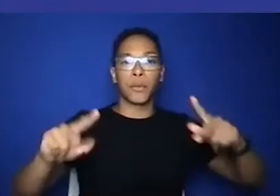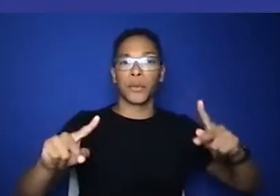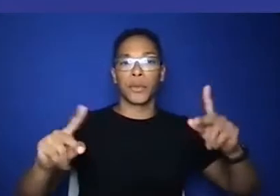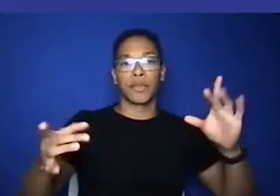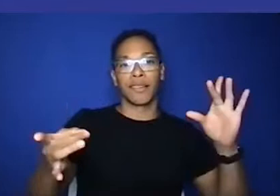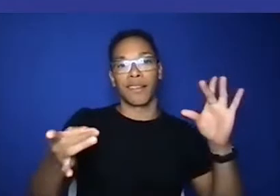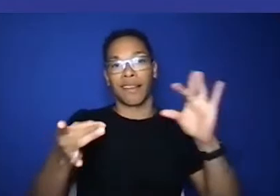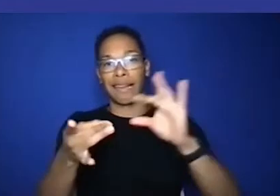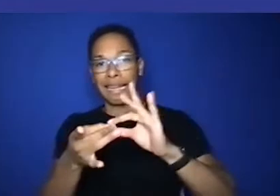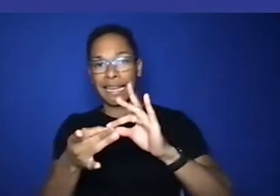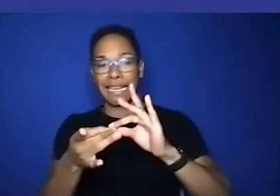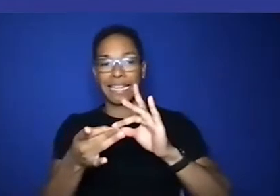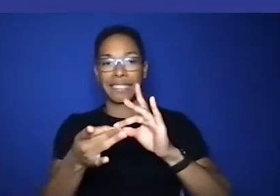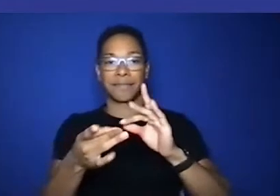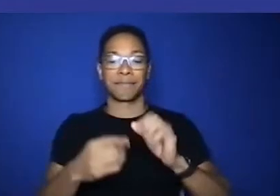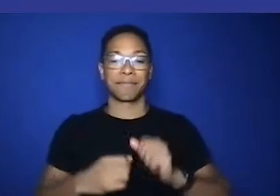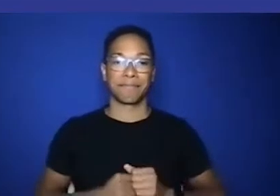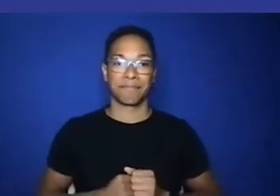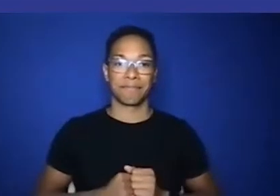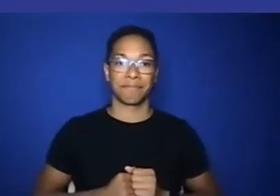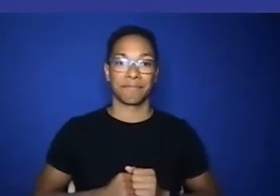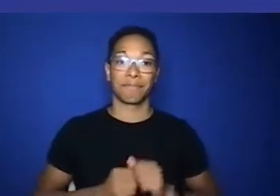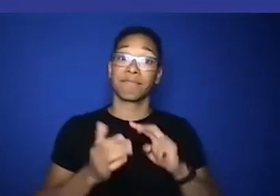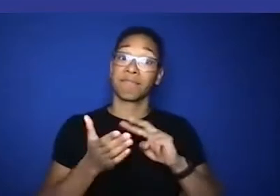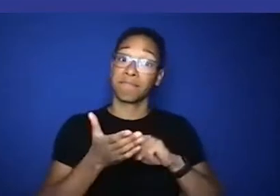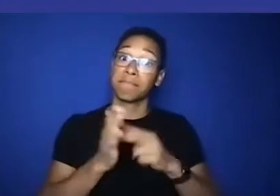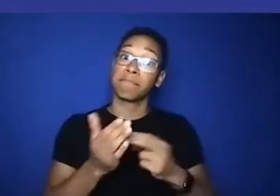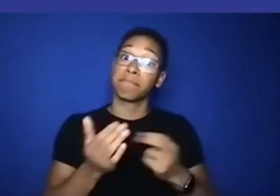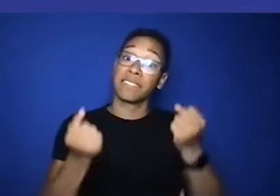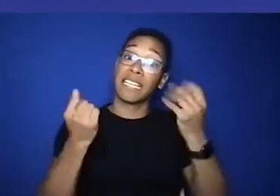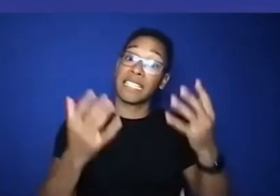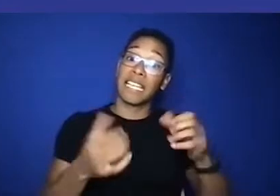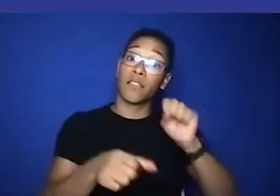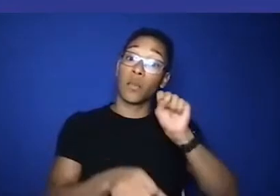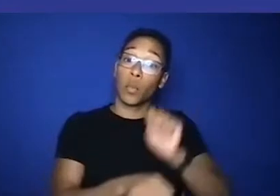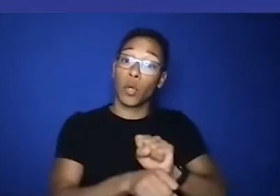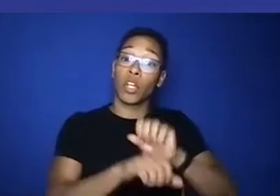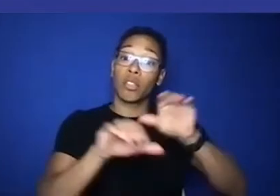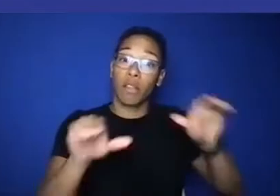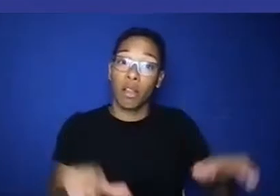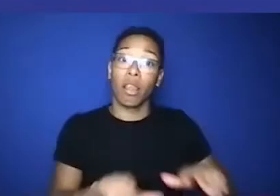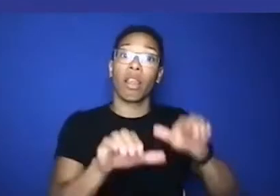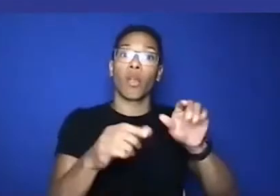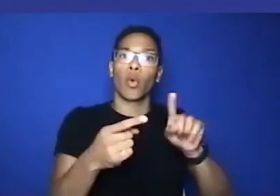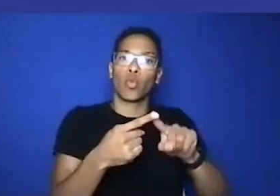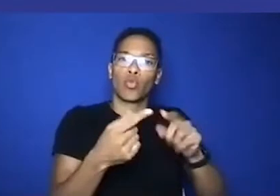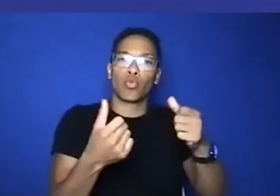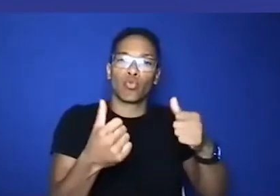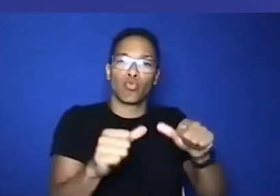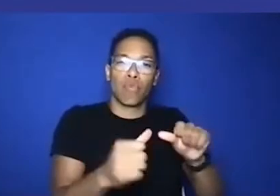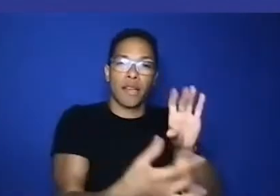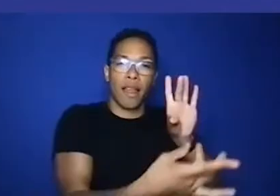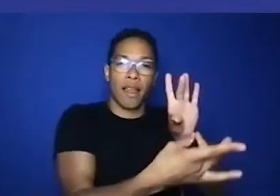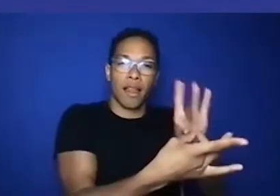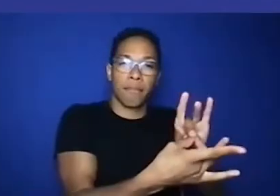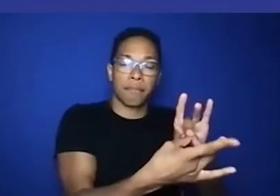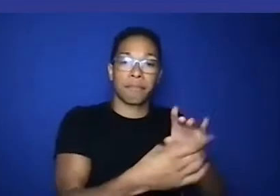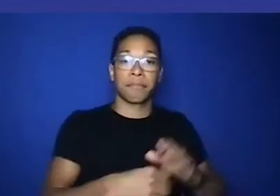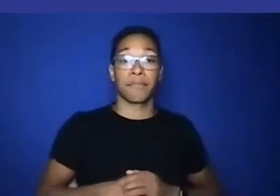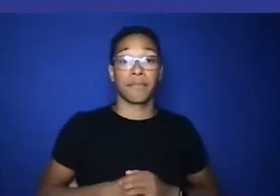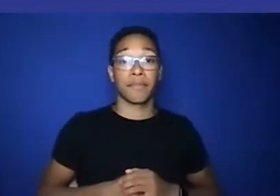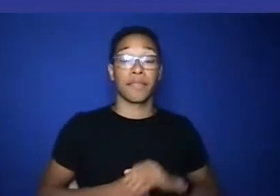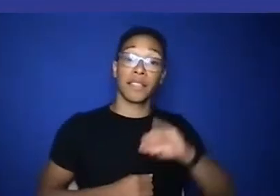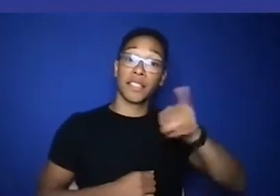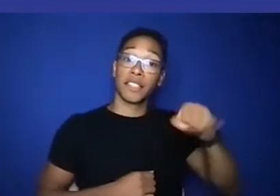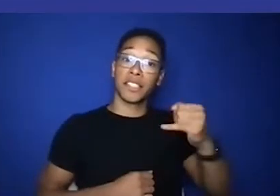to those collections. And so there's a lot of work happening to reconnect to those collections. And so when James came down, we